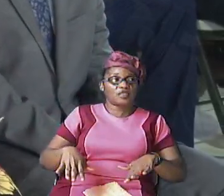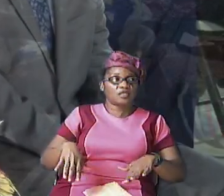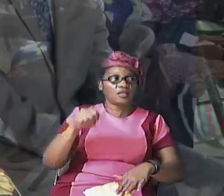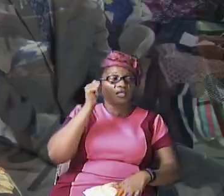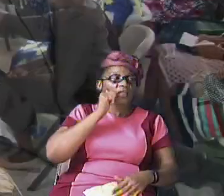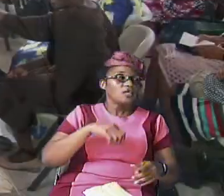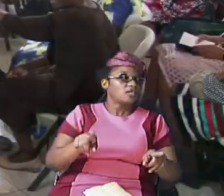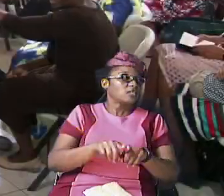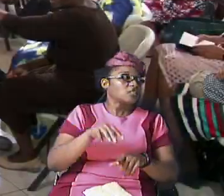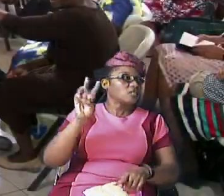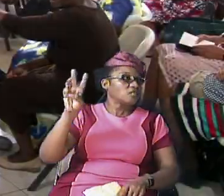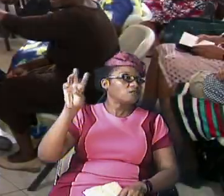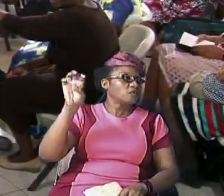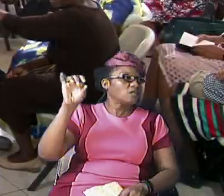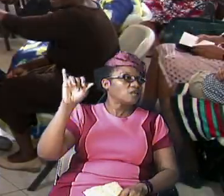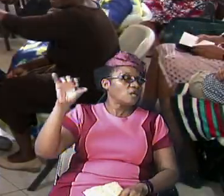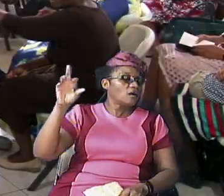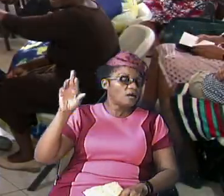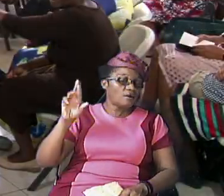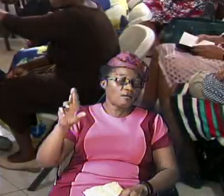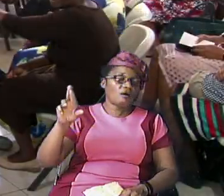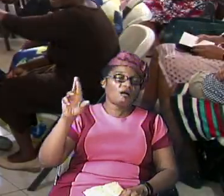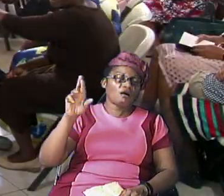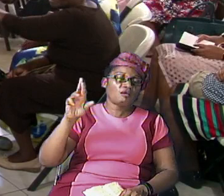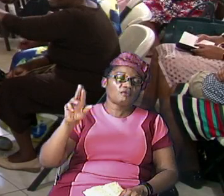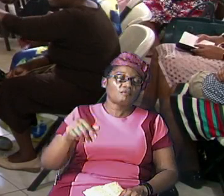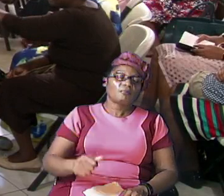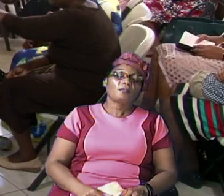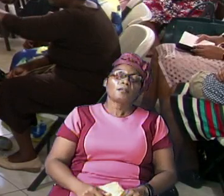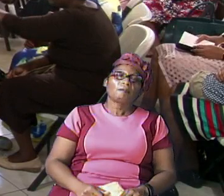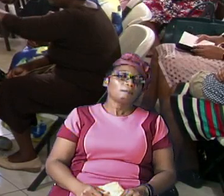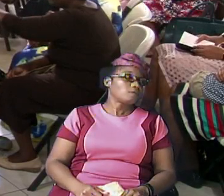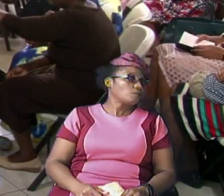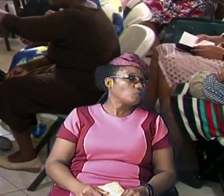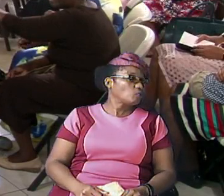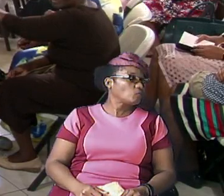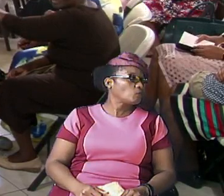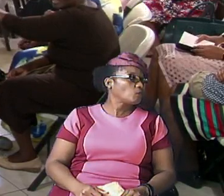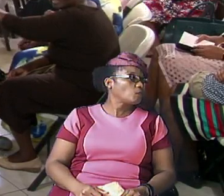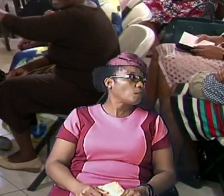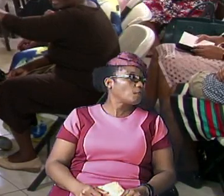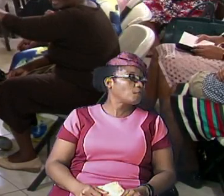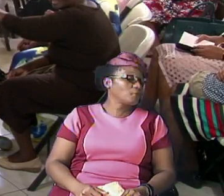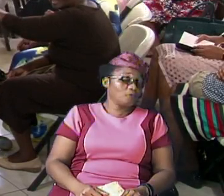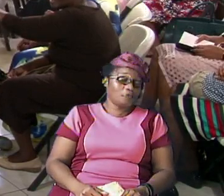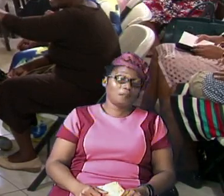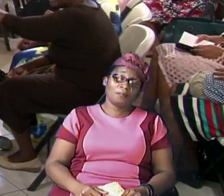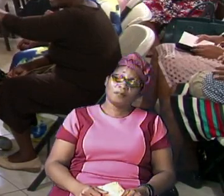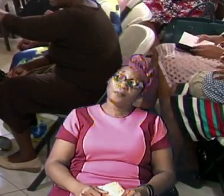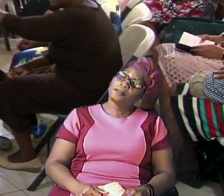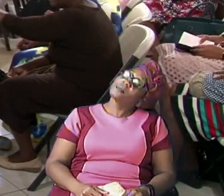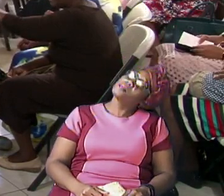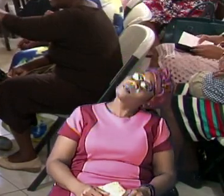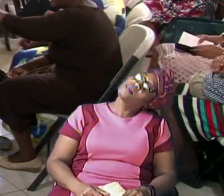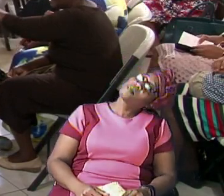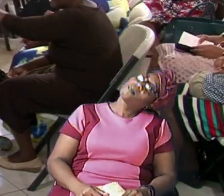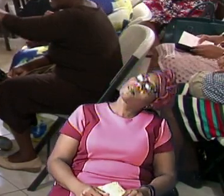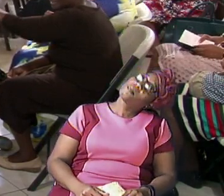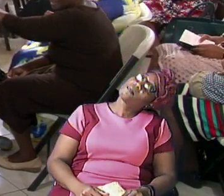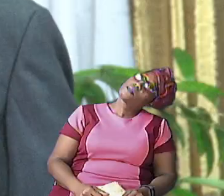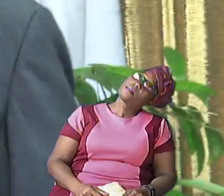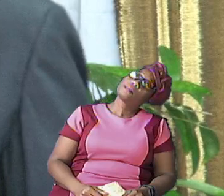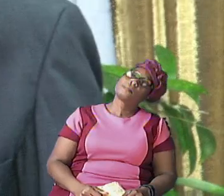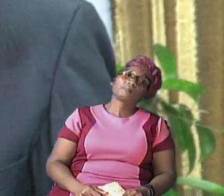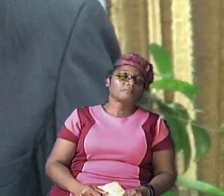you give a small greeting in a little while. Just a small one. I mean, unless you want to preach otherwise. Amen. Amen.